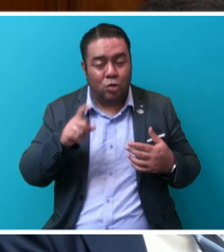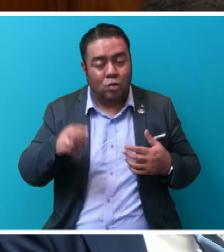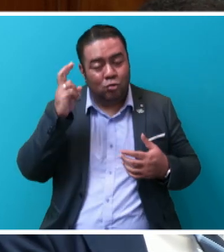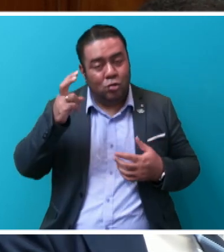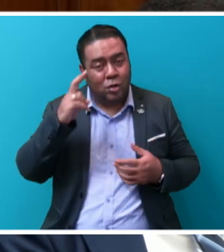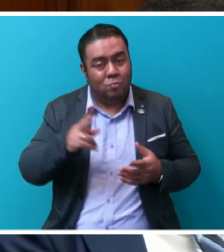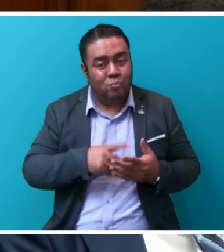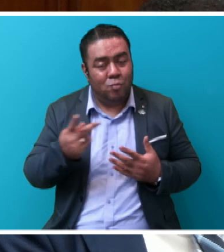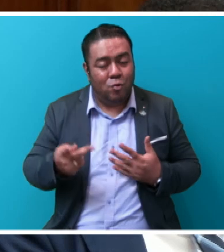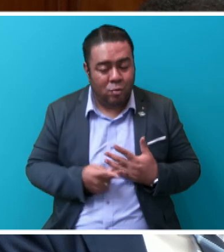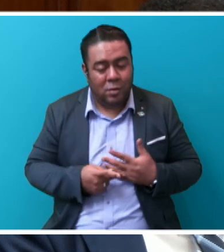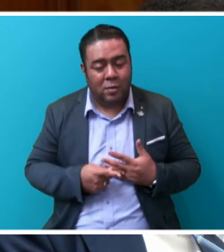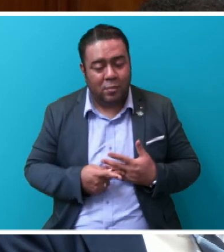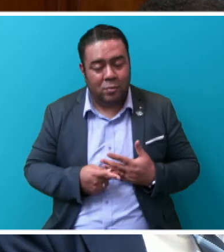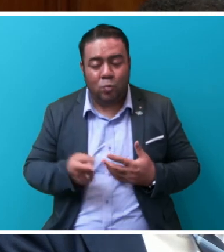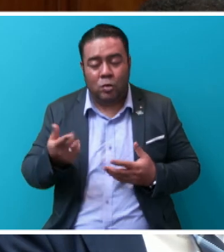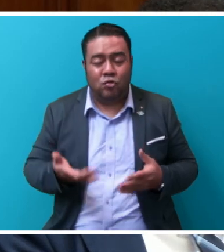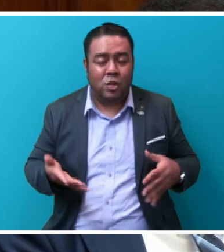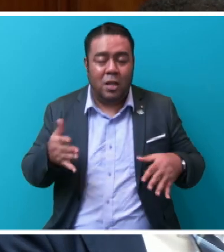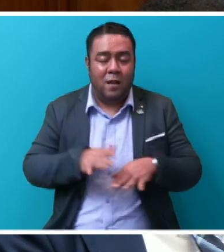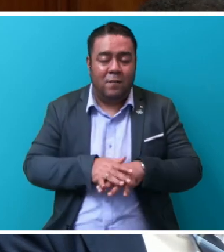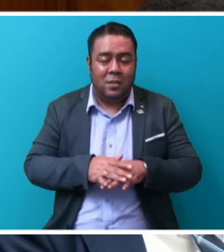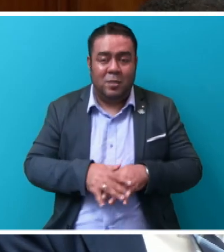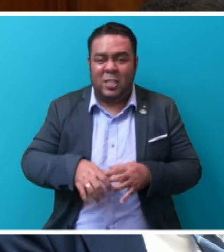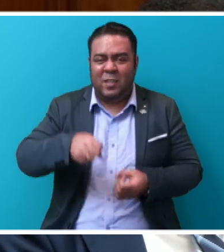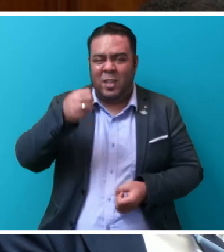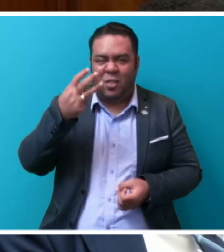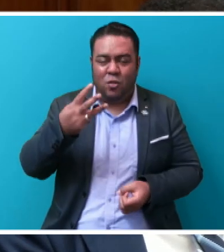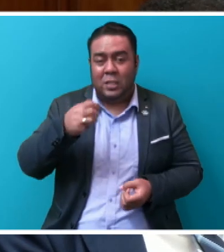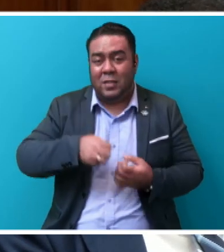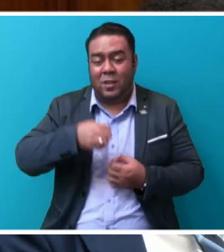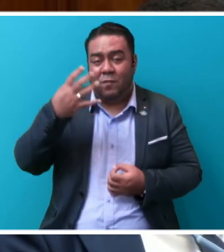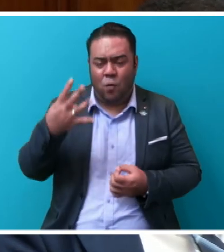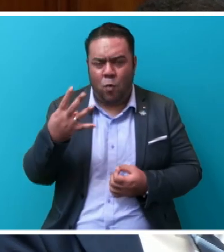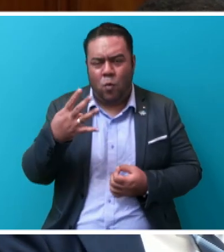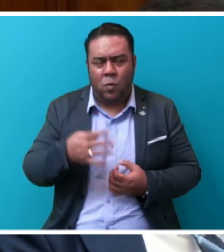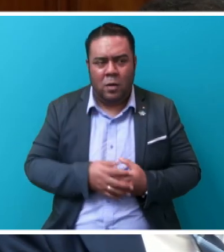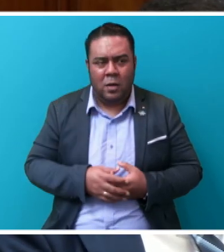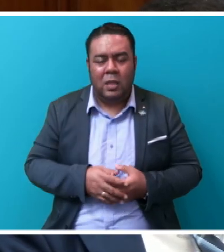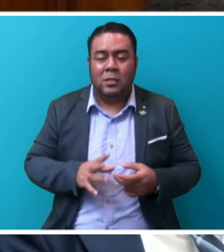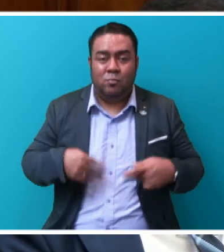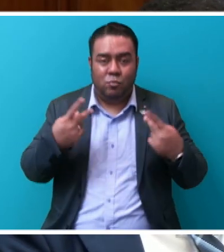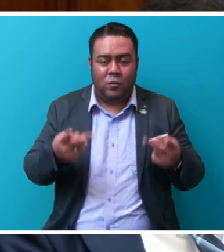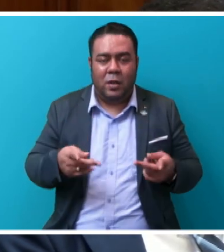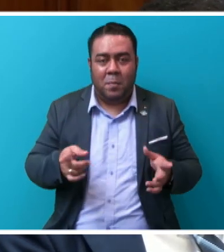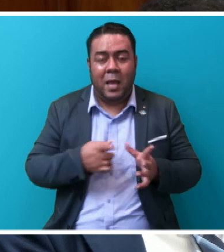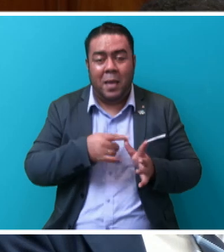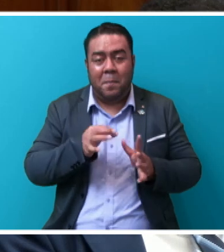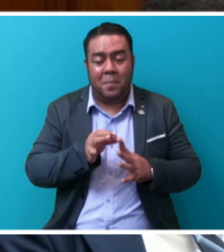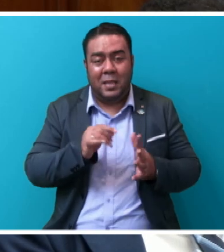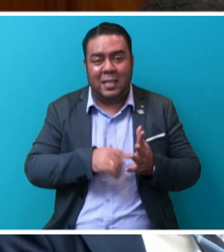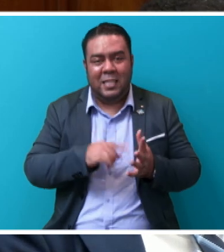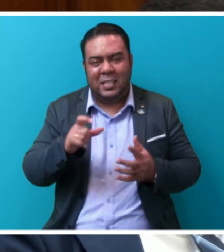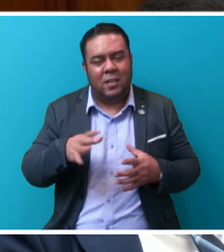program, which covers up to Certificate 3 and Certificate 4, is provided by EPTEC, are free